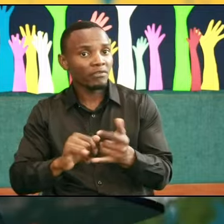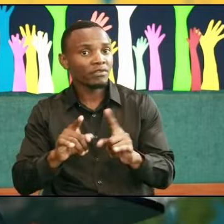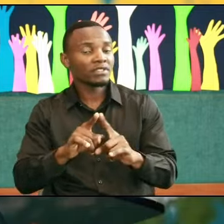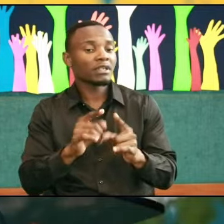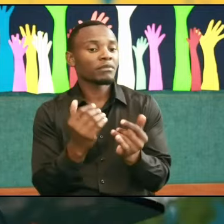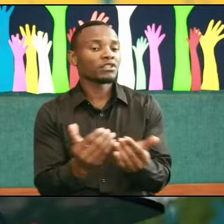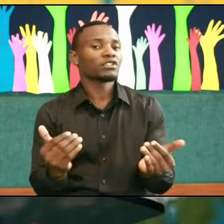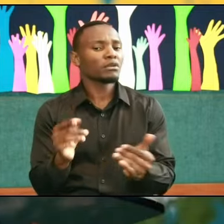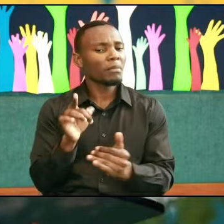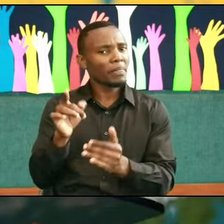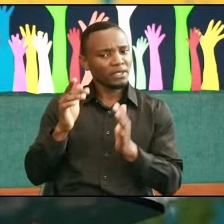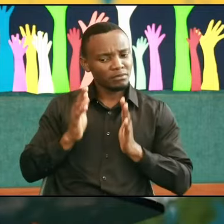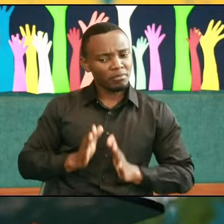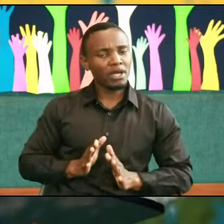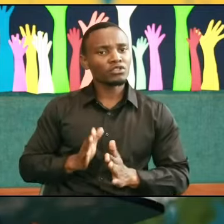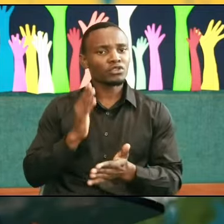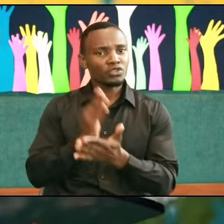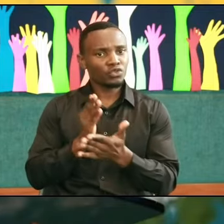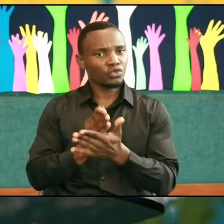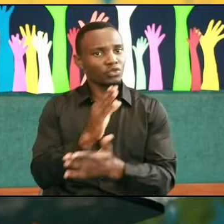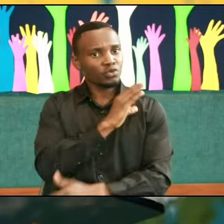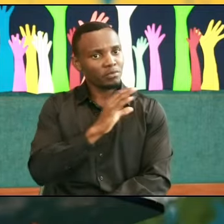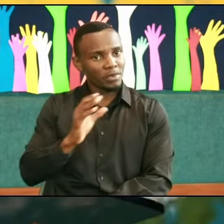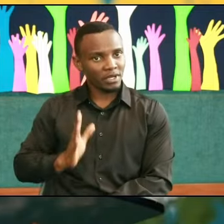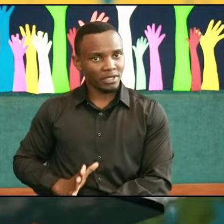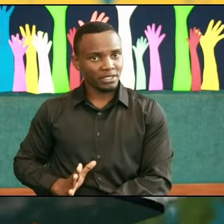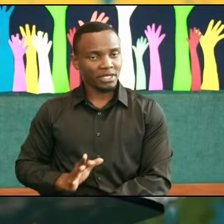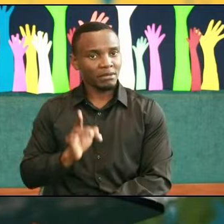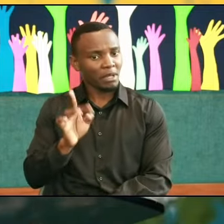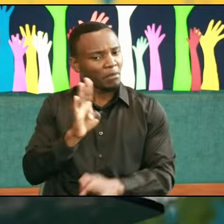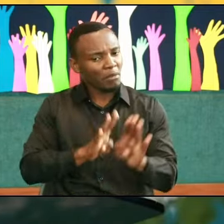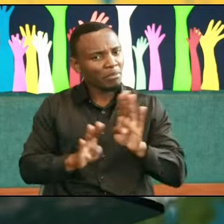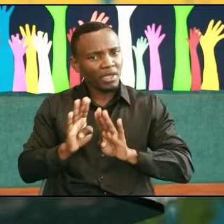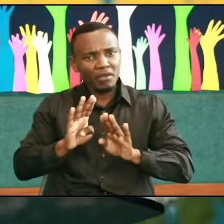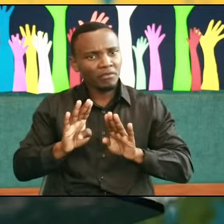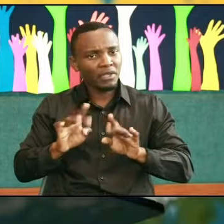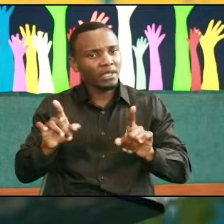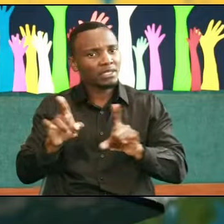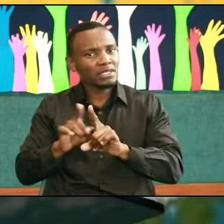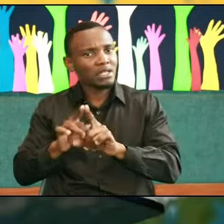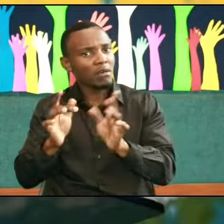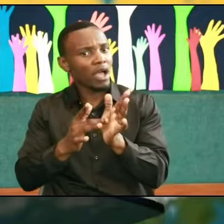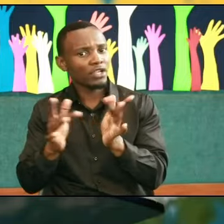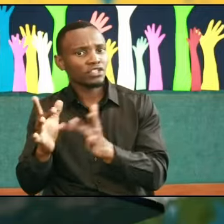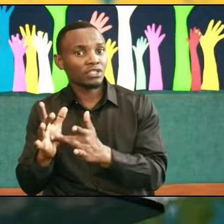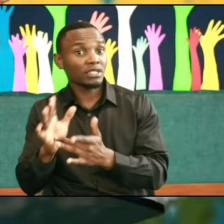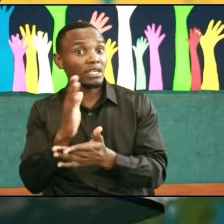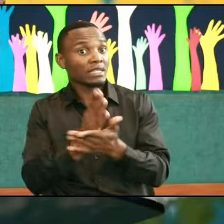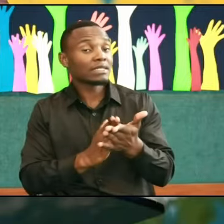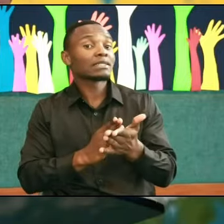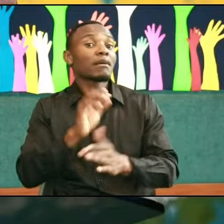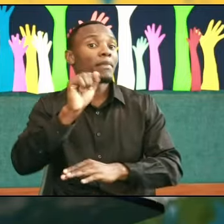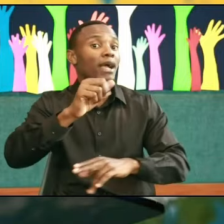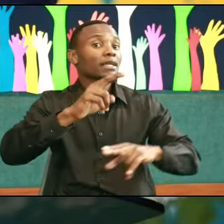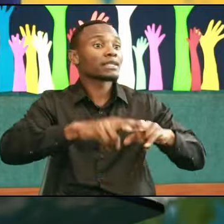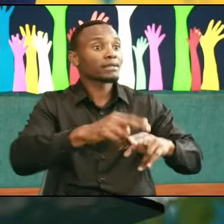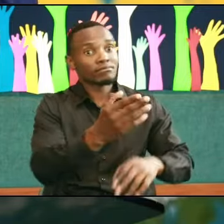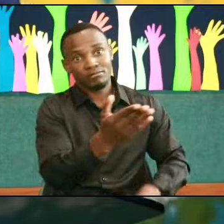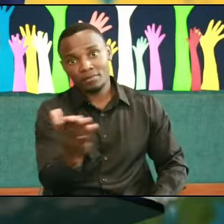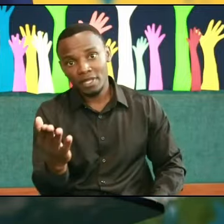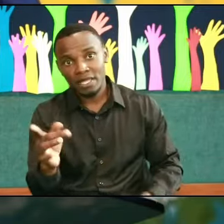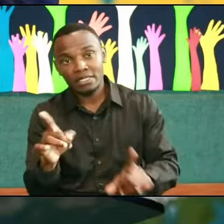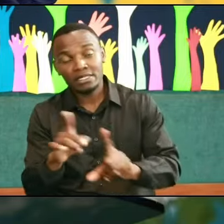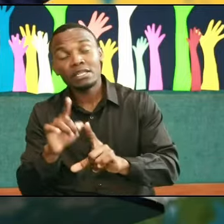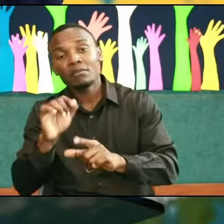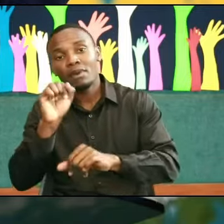Christian? Does he portray the character of Jesus Christ? Some of us, we can sit here, we can lead the church of God,